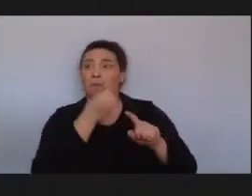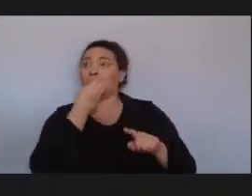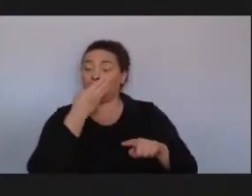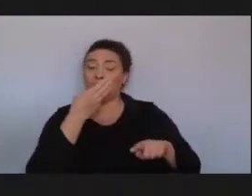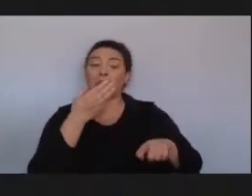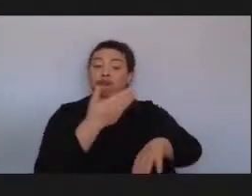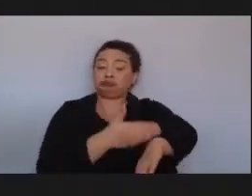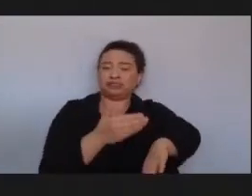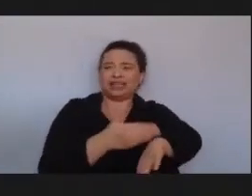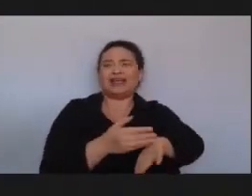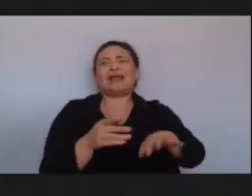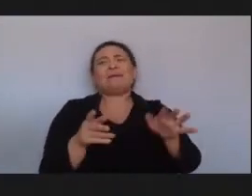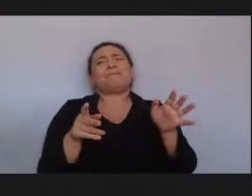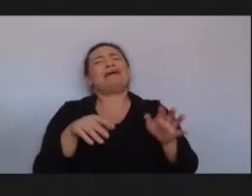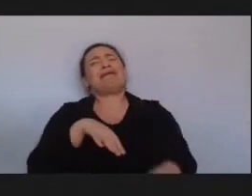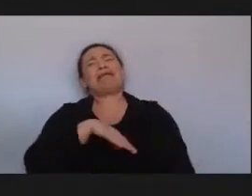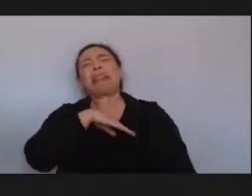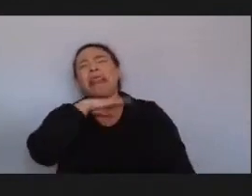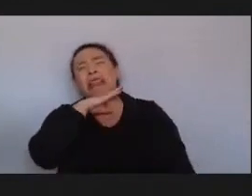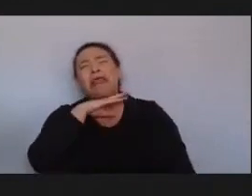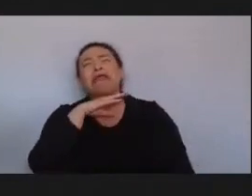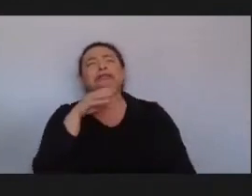think if you're not in touch with